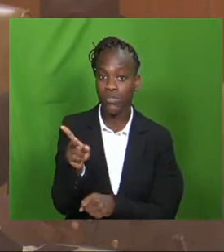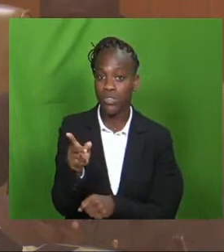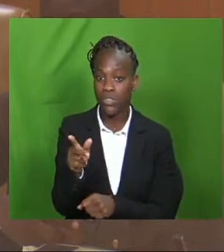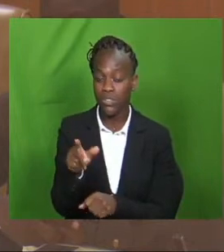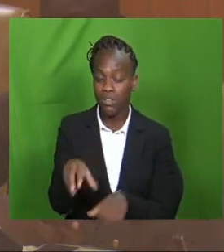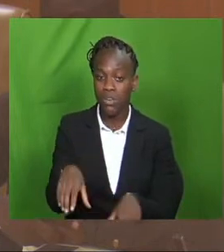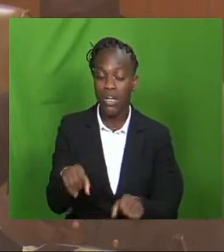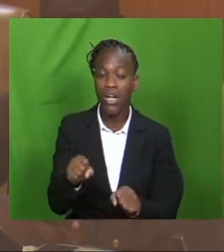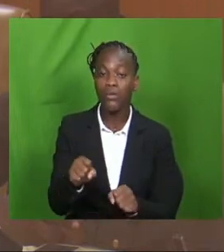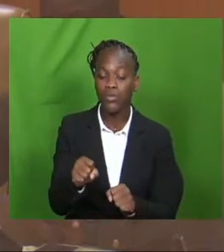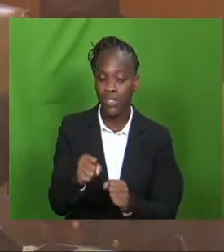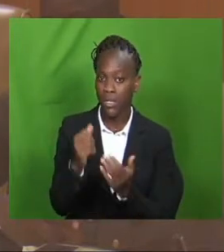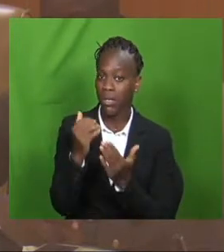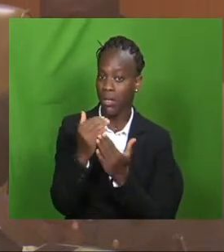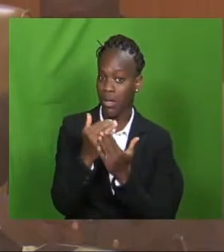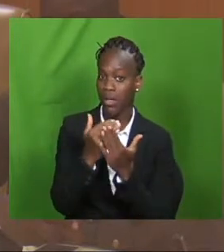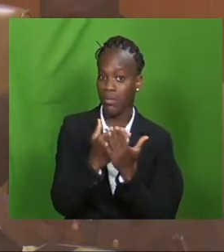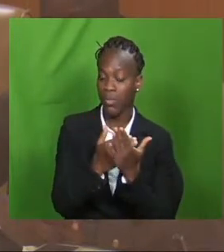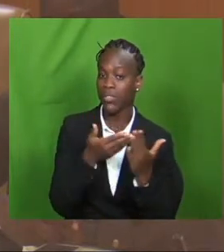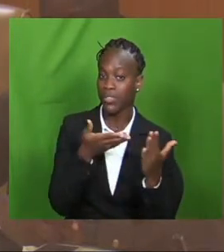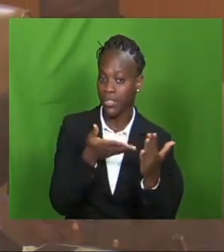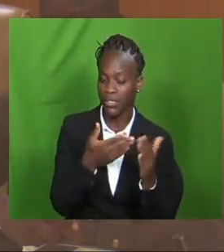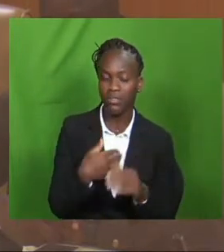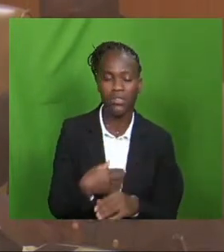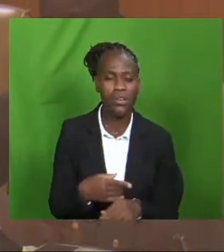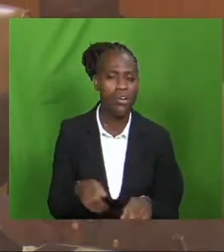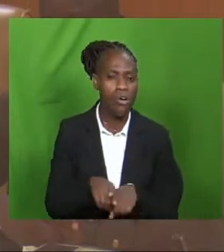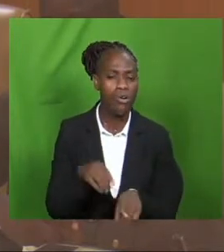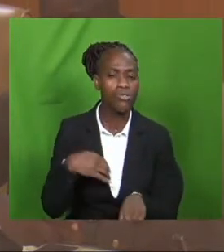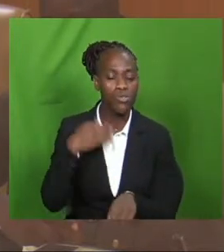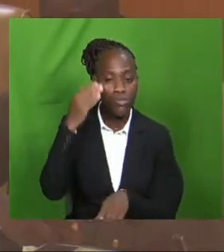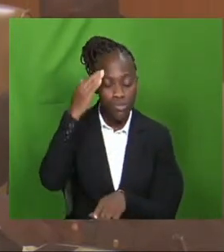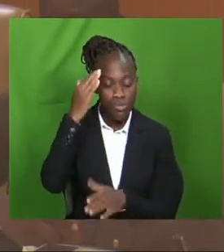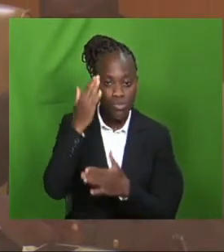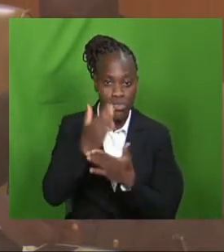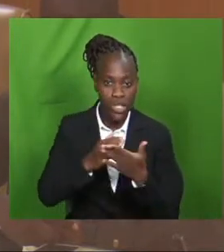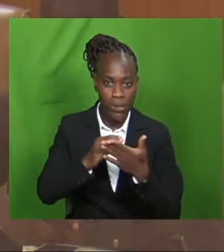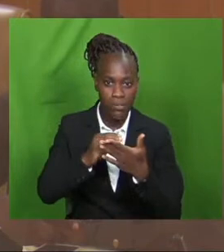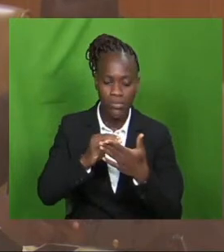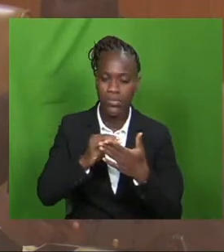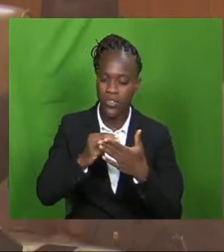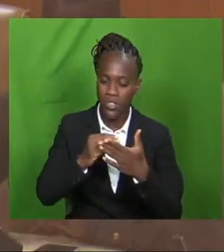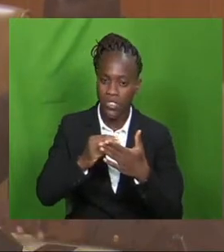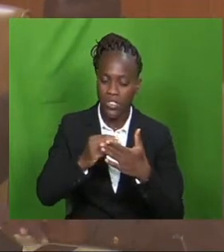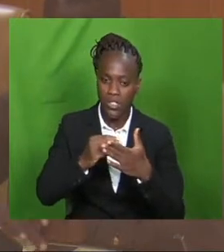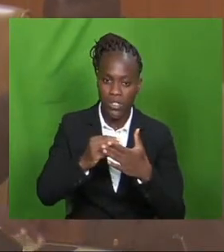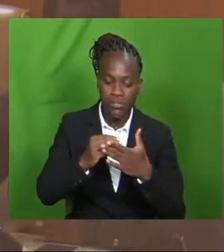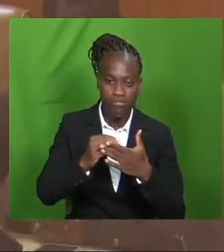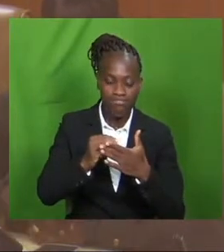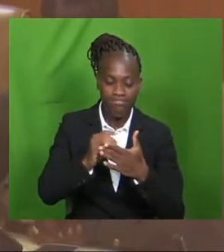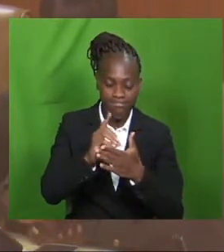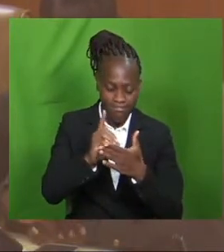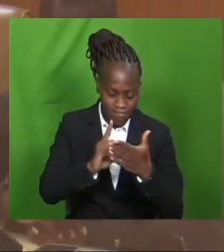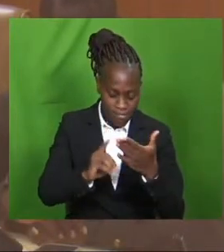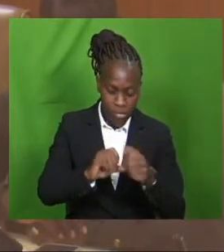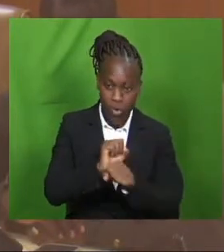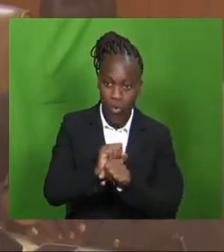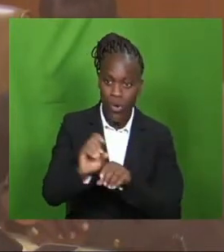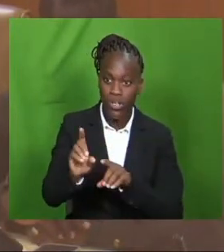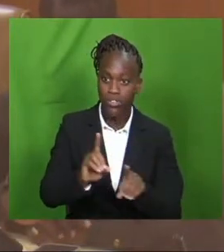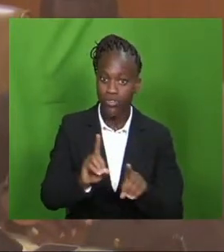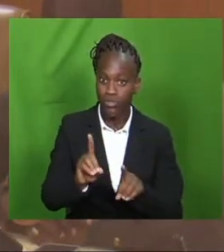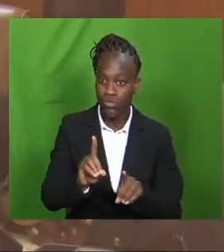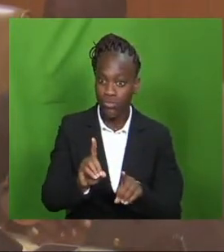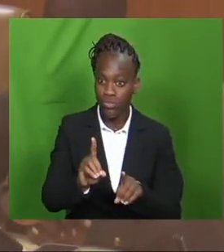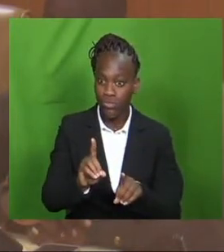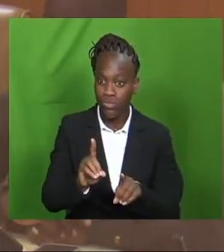the 2023 budget. I'm also aware that some engineering work has been done, and I want to thank the Minister. Did I hear you say he